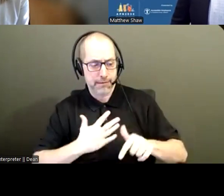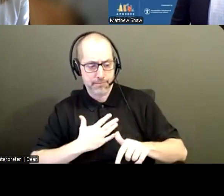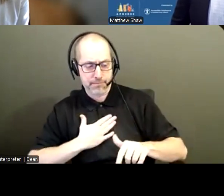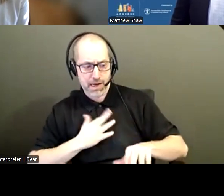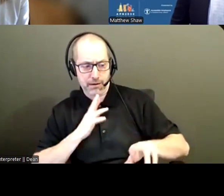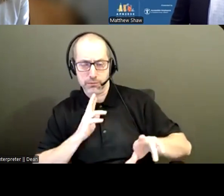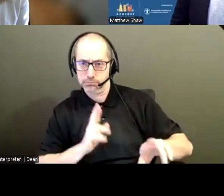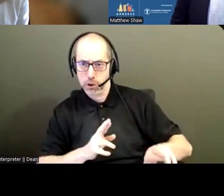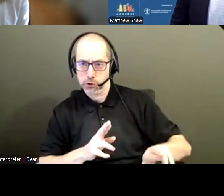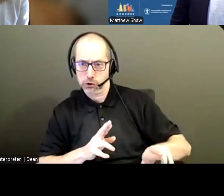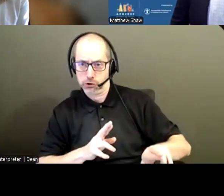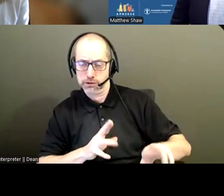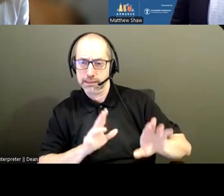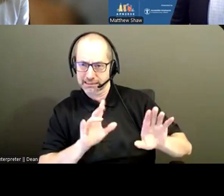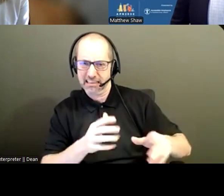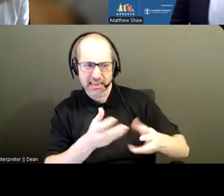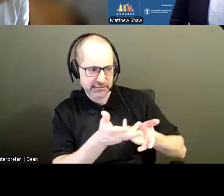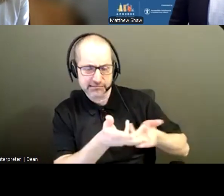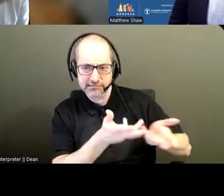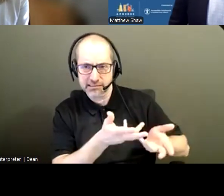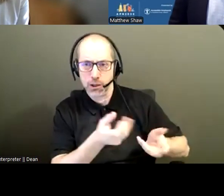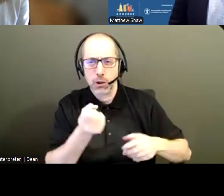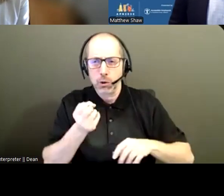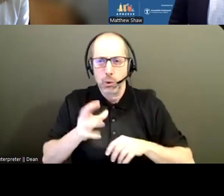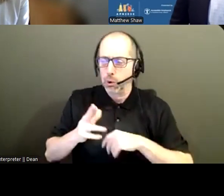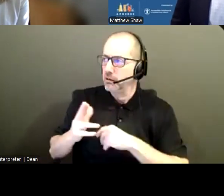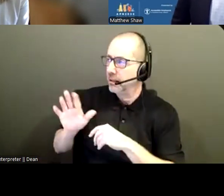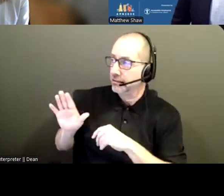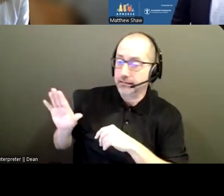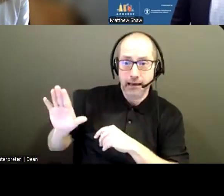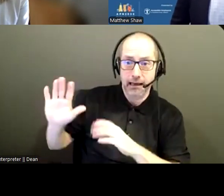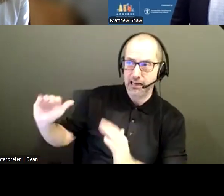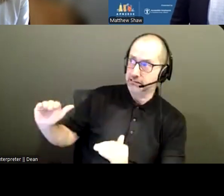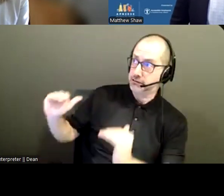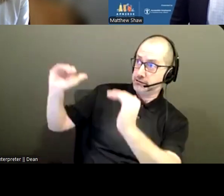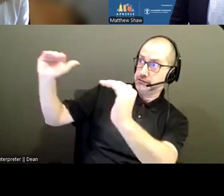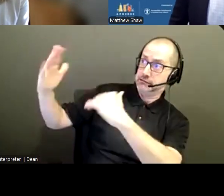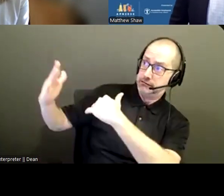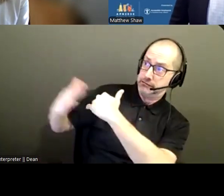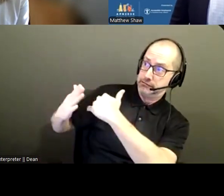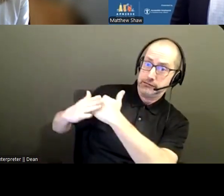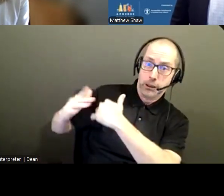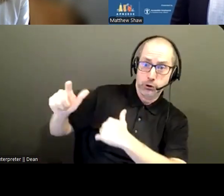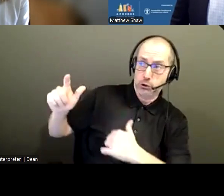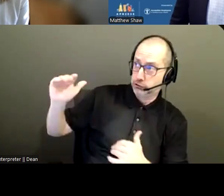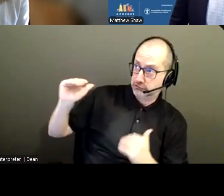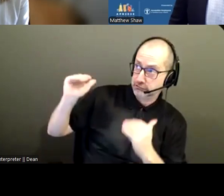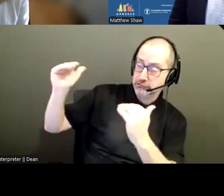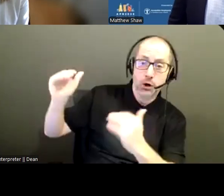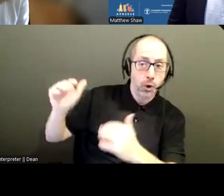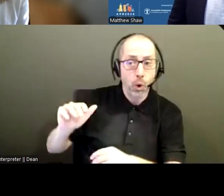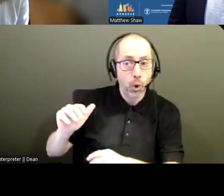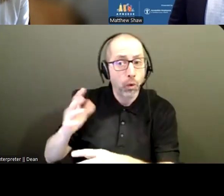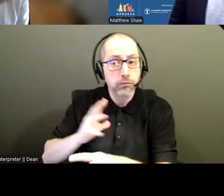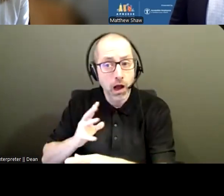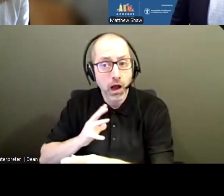positioning our body of work within a global best practice. And that ultimate goal may be very noble and worthy,